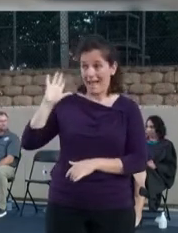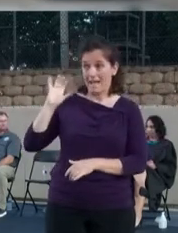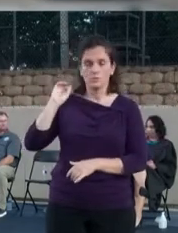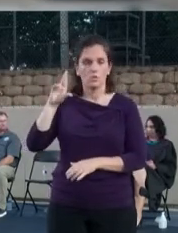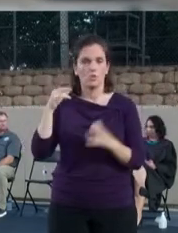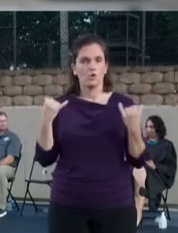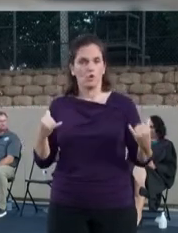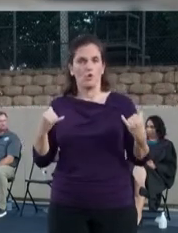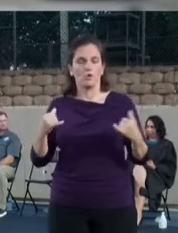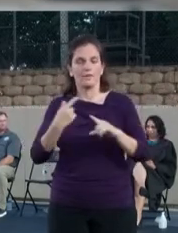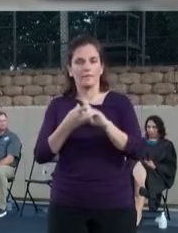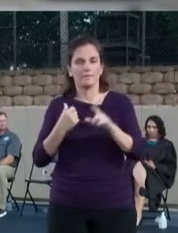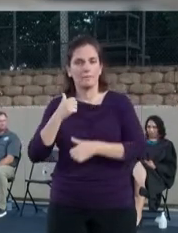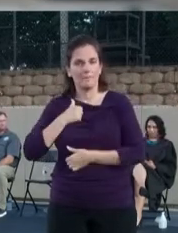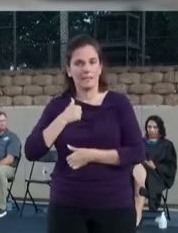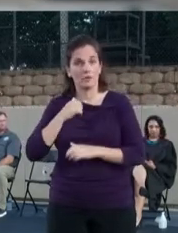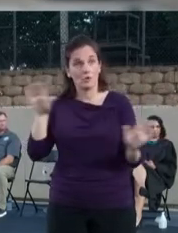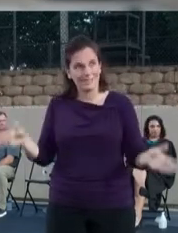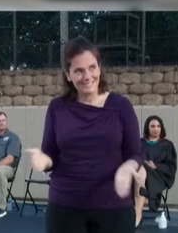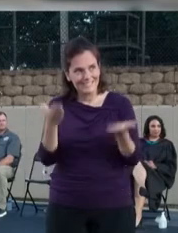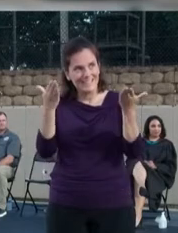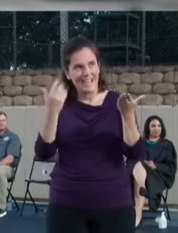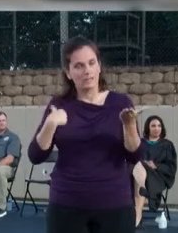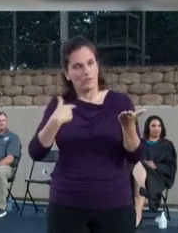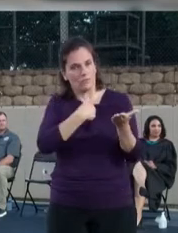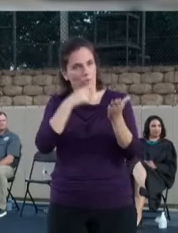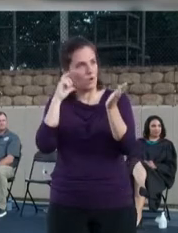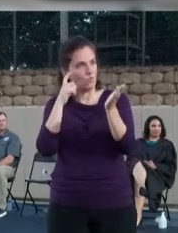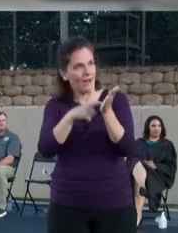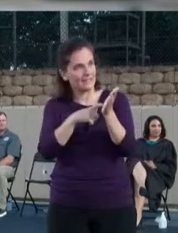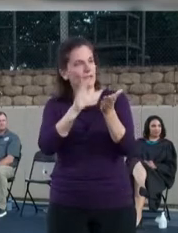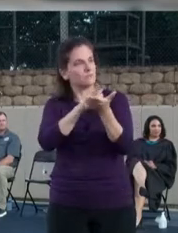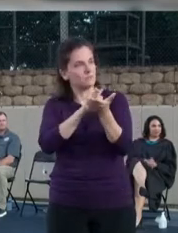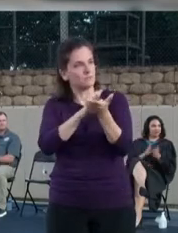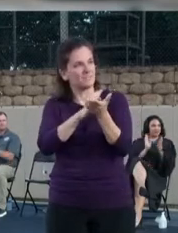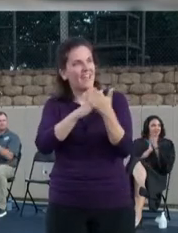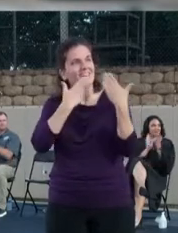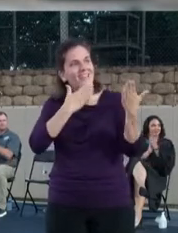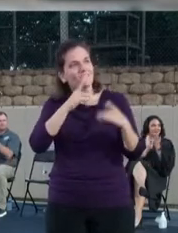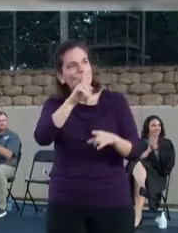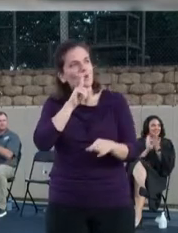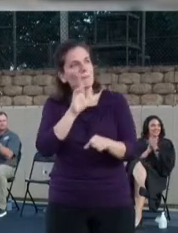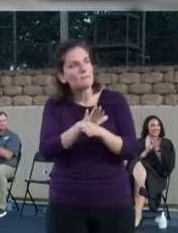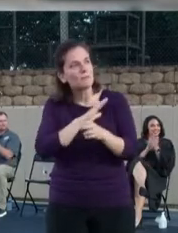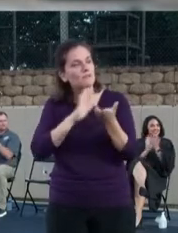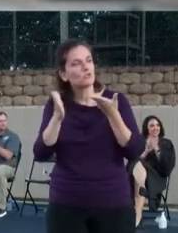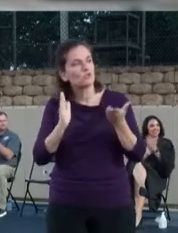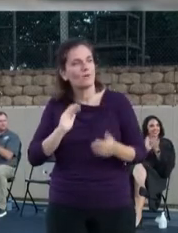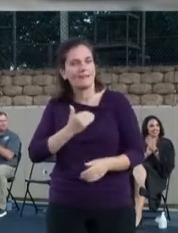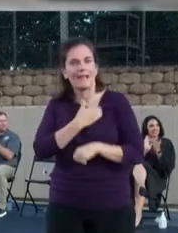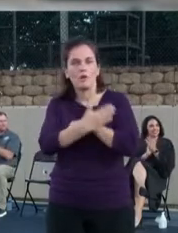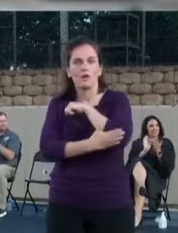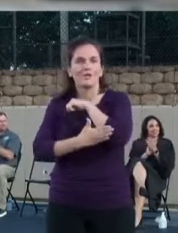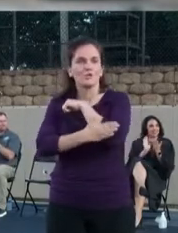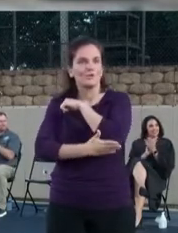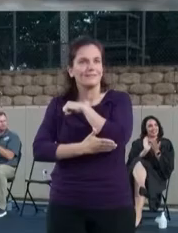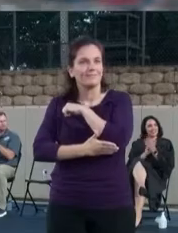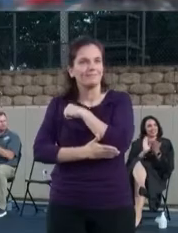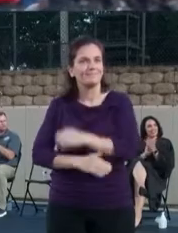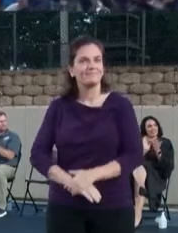armed forces to please stand and be recognized? Thank you for your commitment to serving our country.